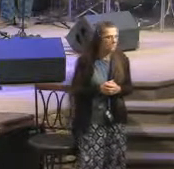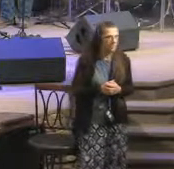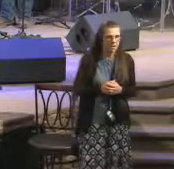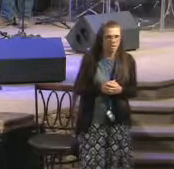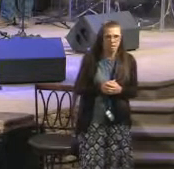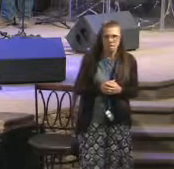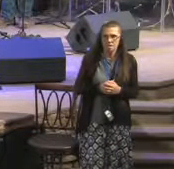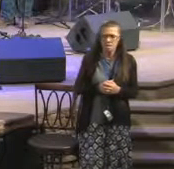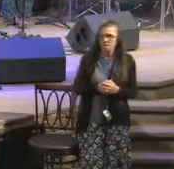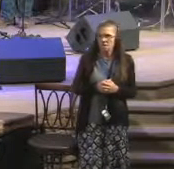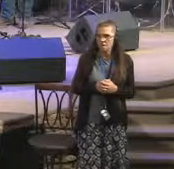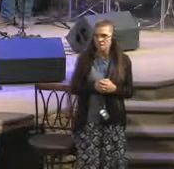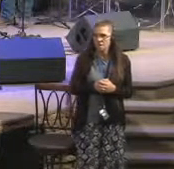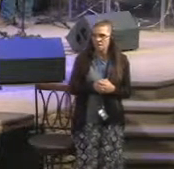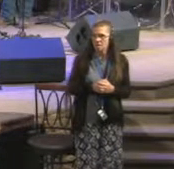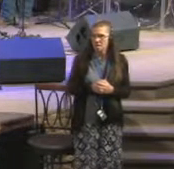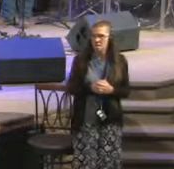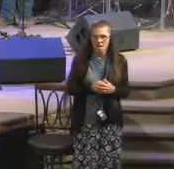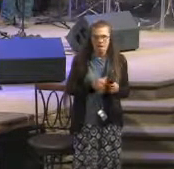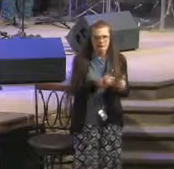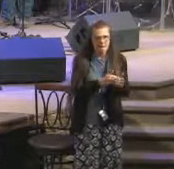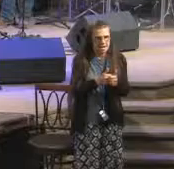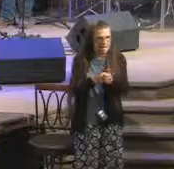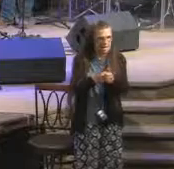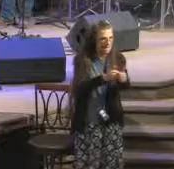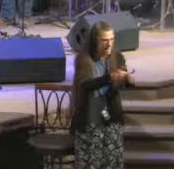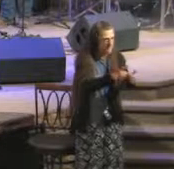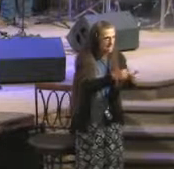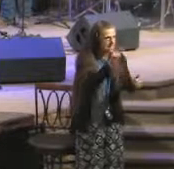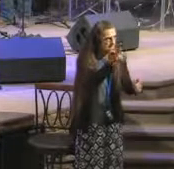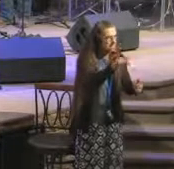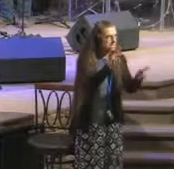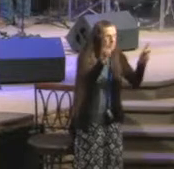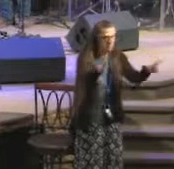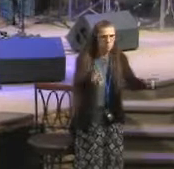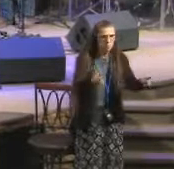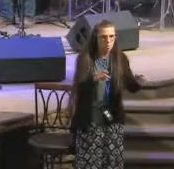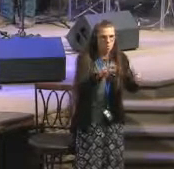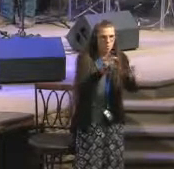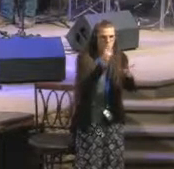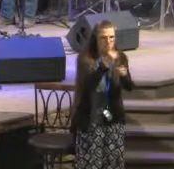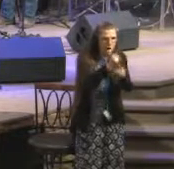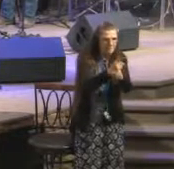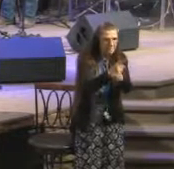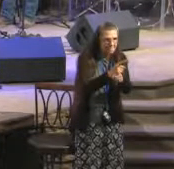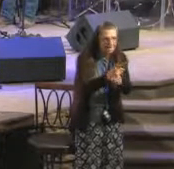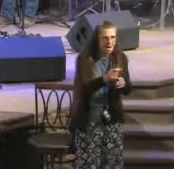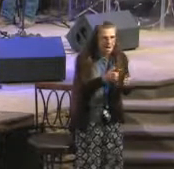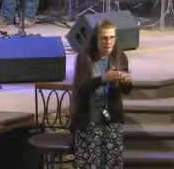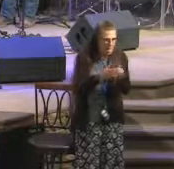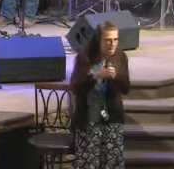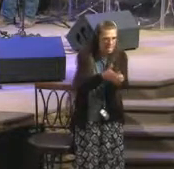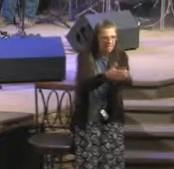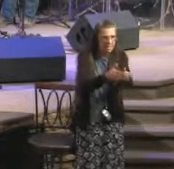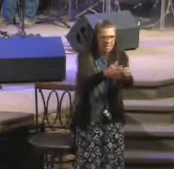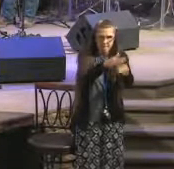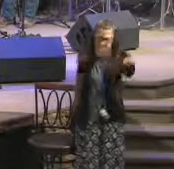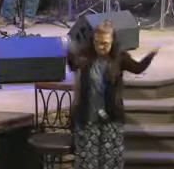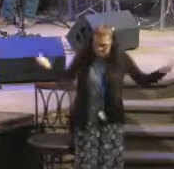lead this people righteously. Do you hear me? Lead this